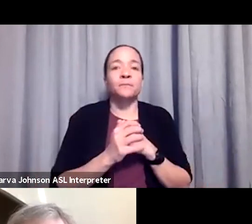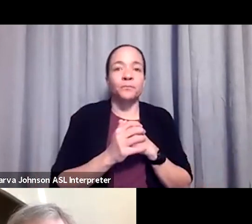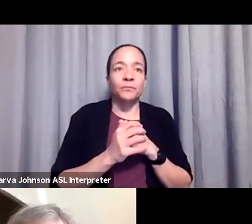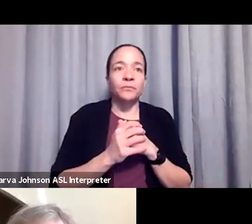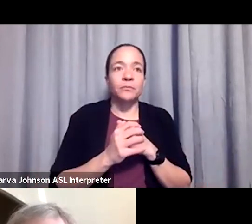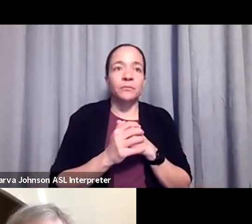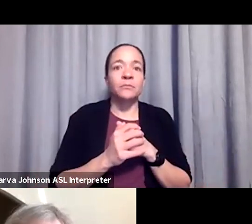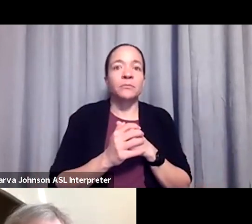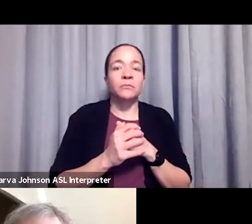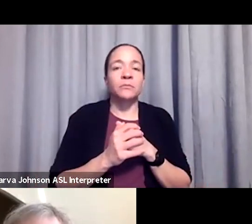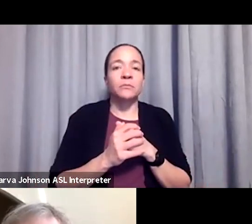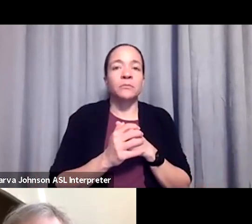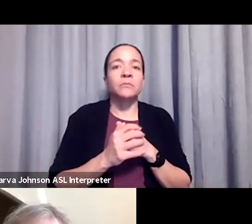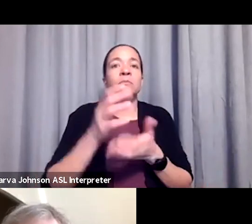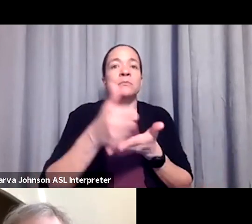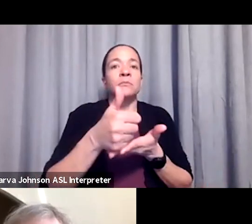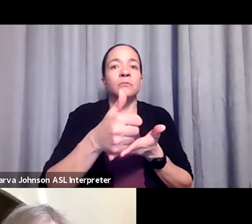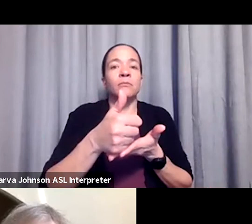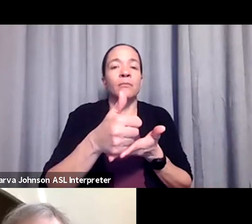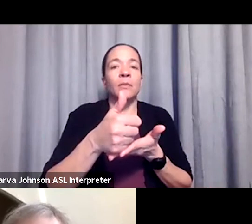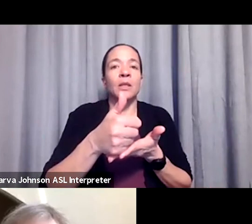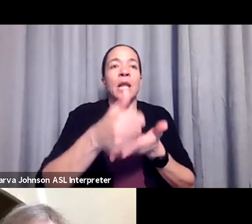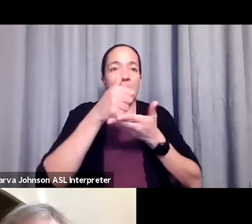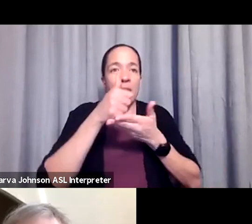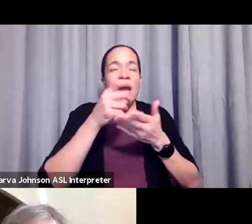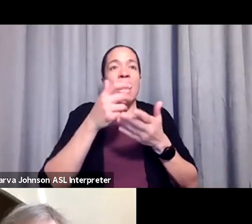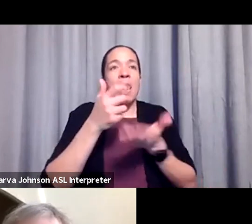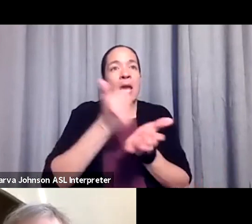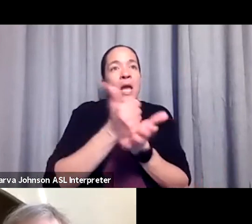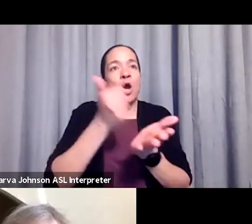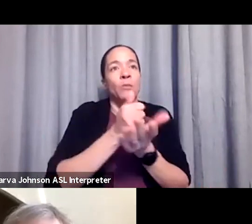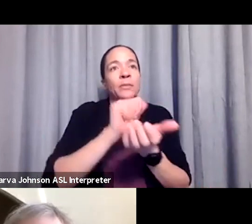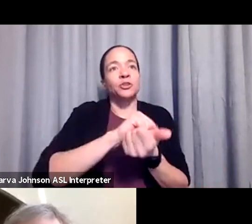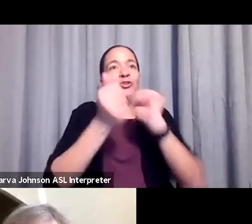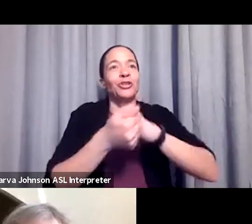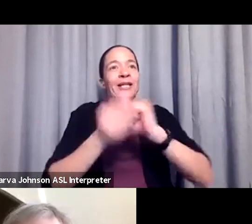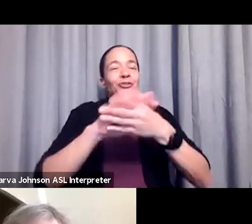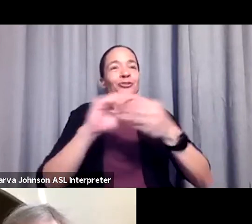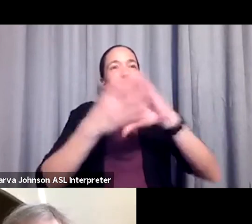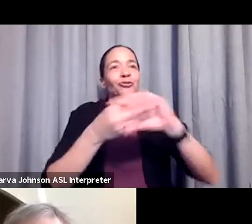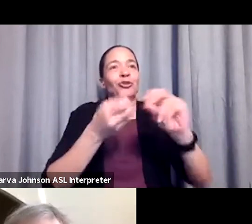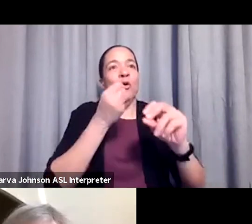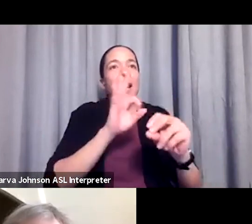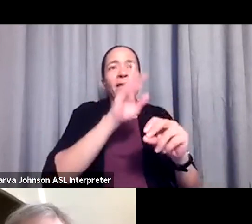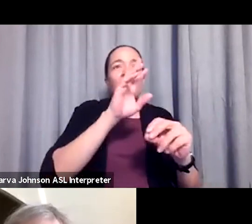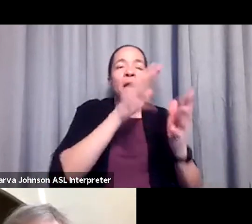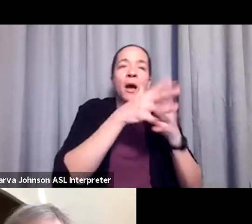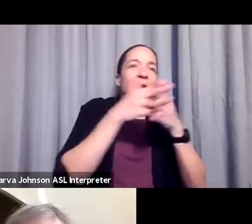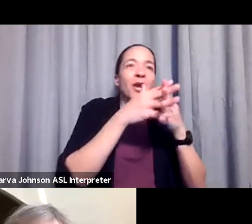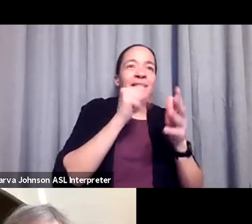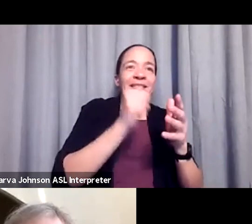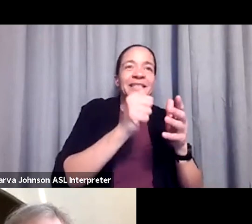change the narrative that America was not ready for this. And it was part of their political strategy to get more politicians